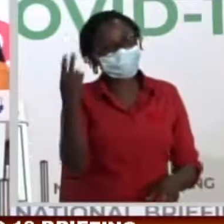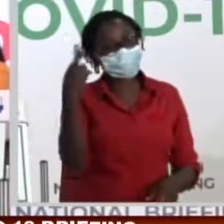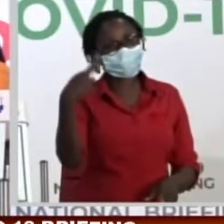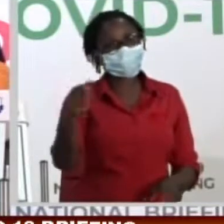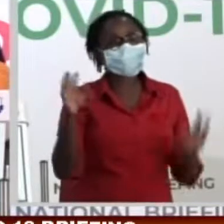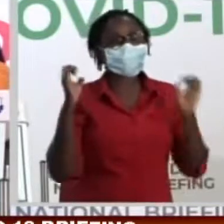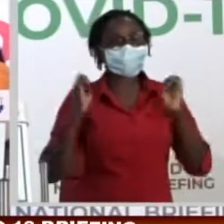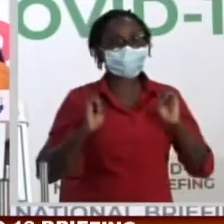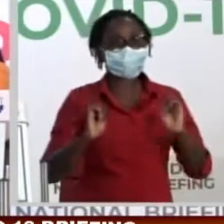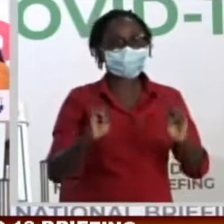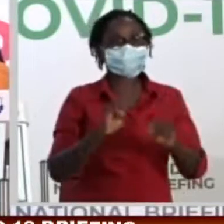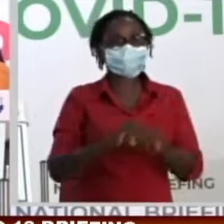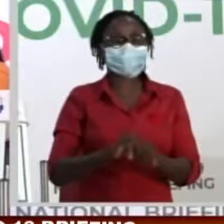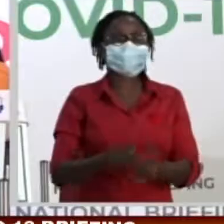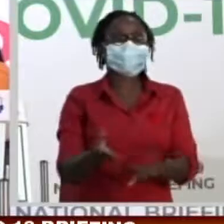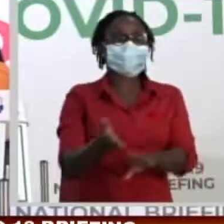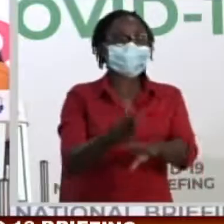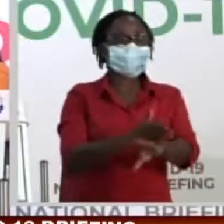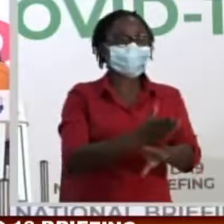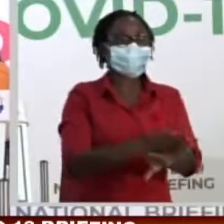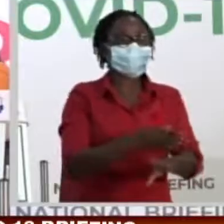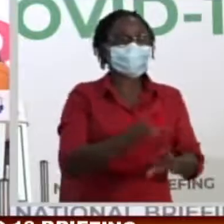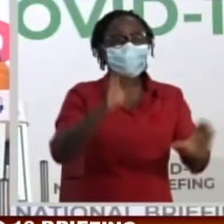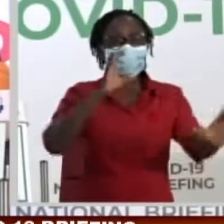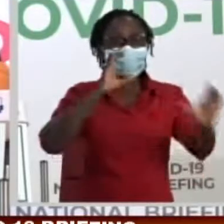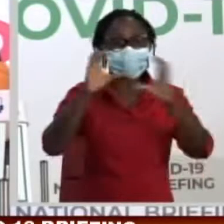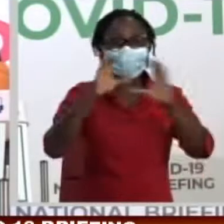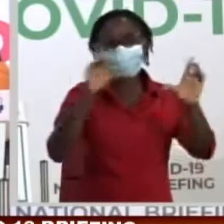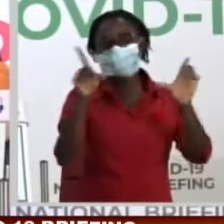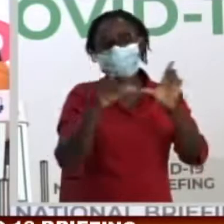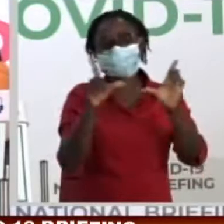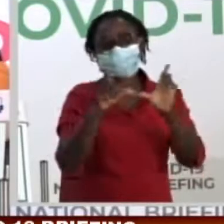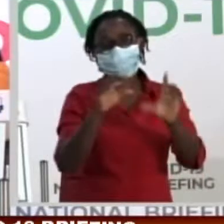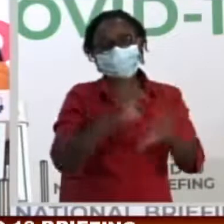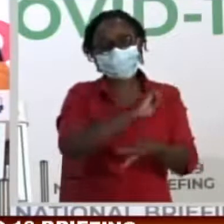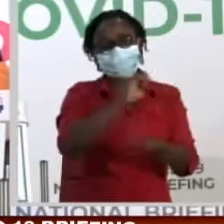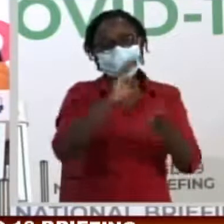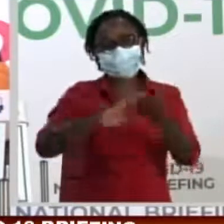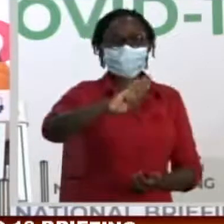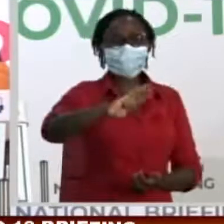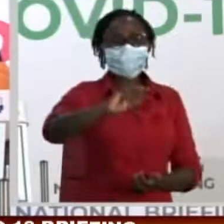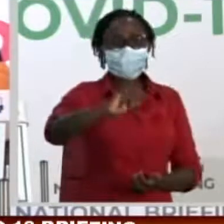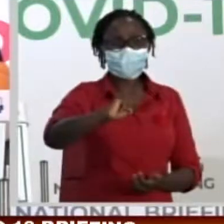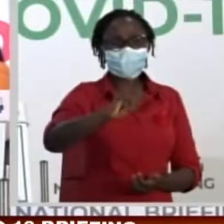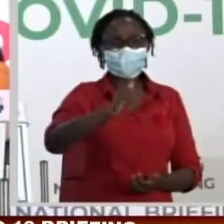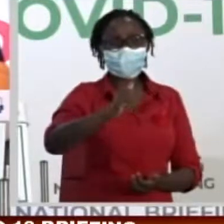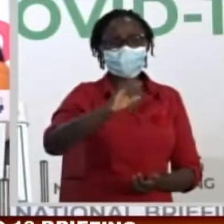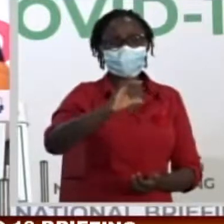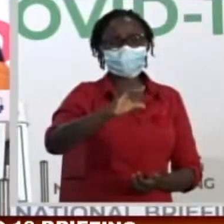risk communication and community engagement strategy. The Presidential